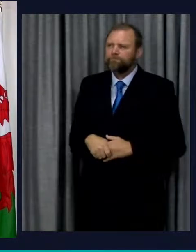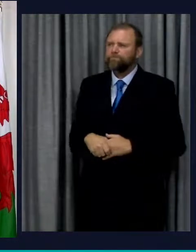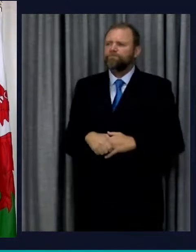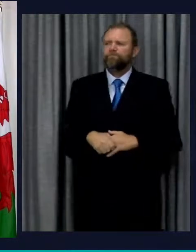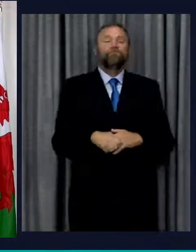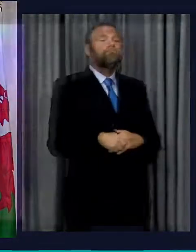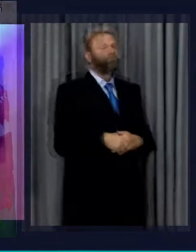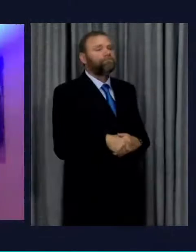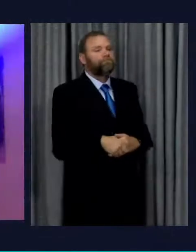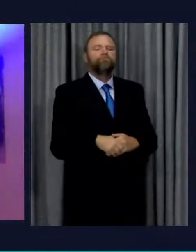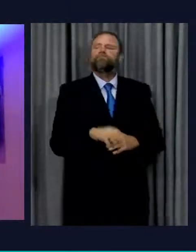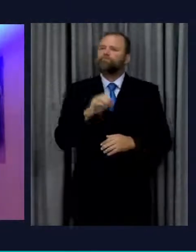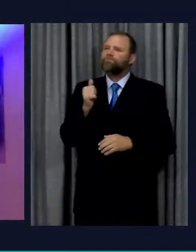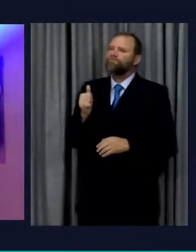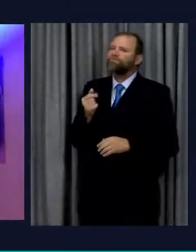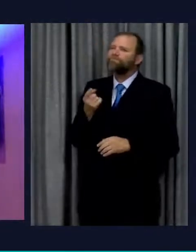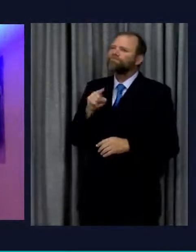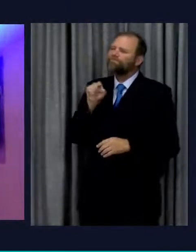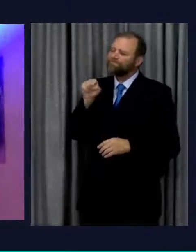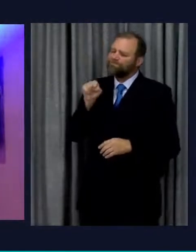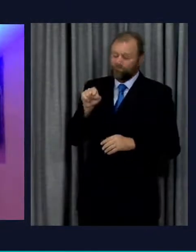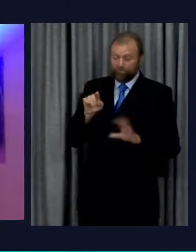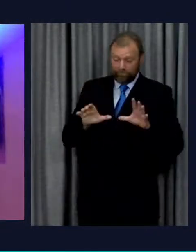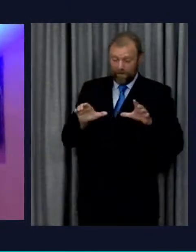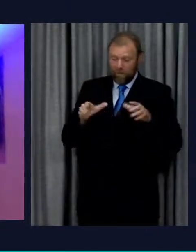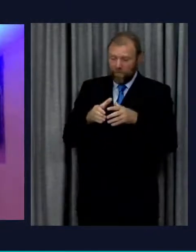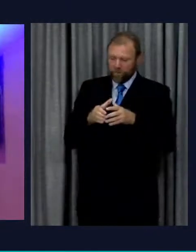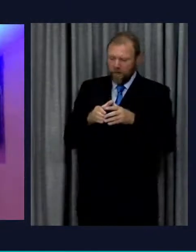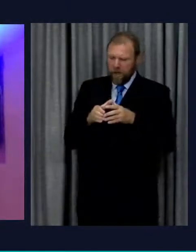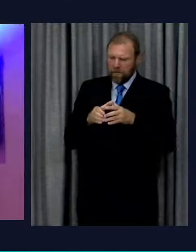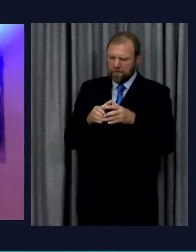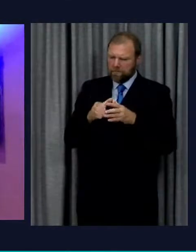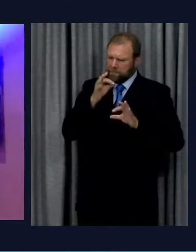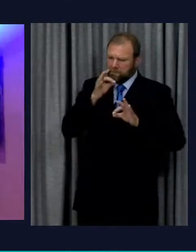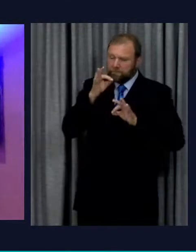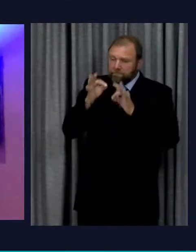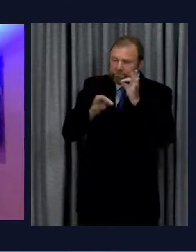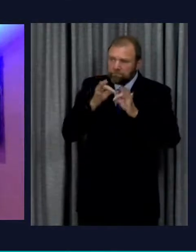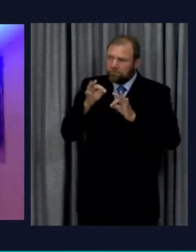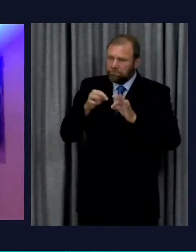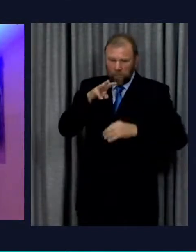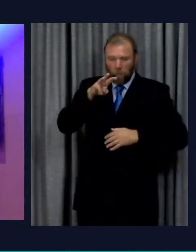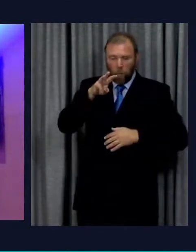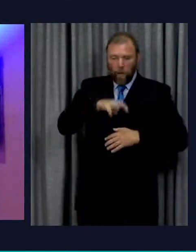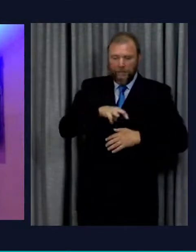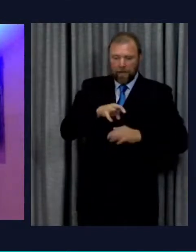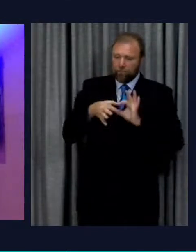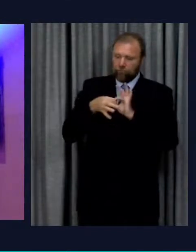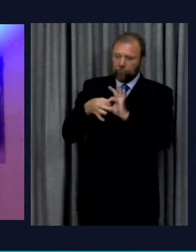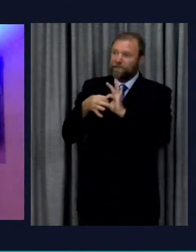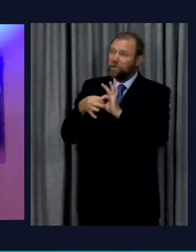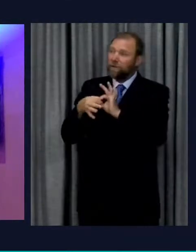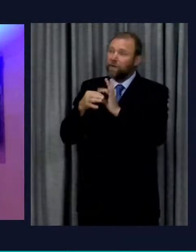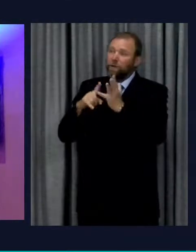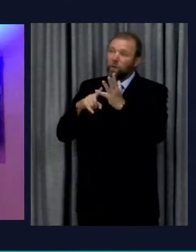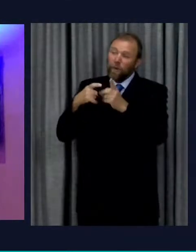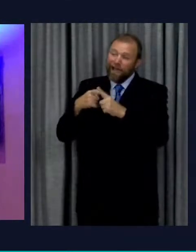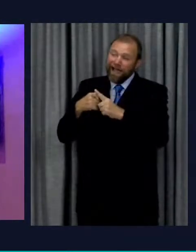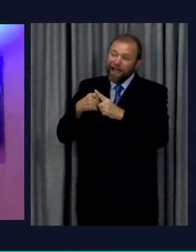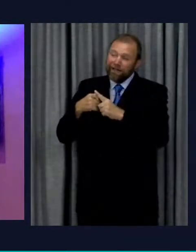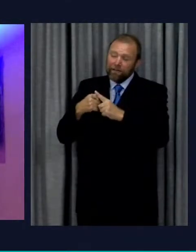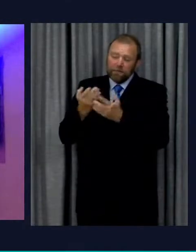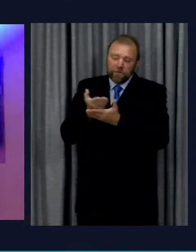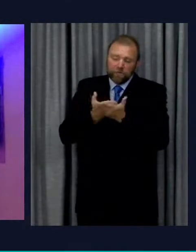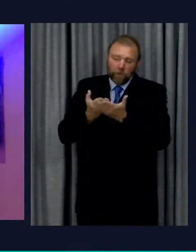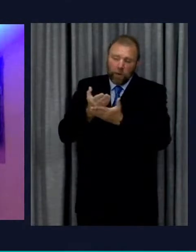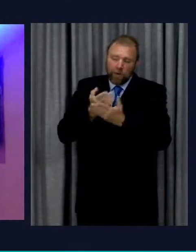And a commission examining Wales's future relationship with the rest of the UK is set to consider Welsh